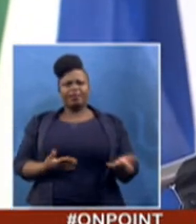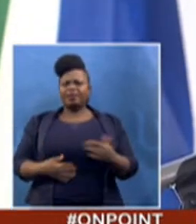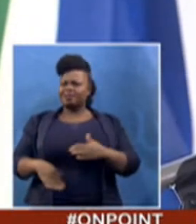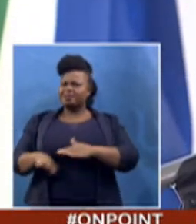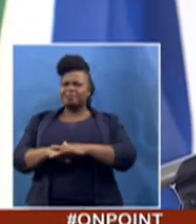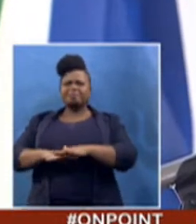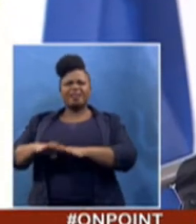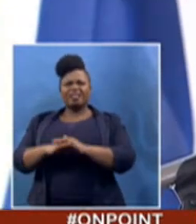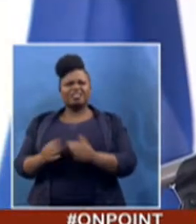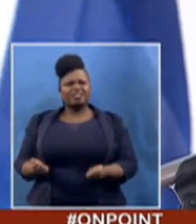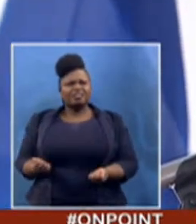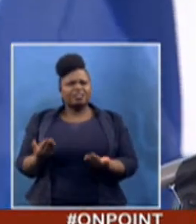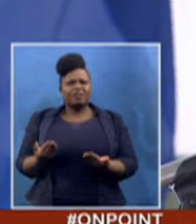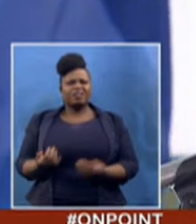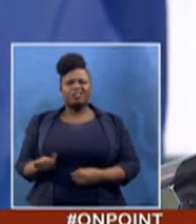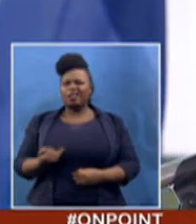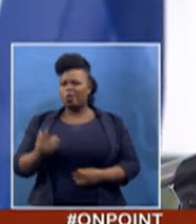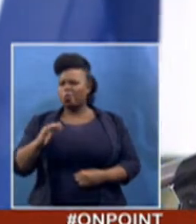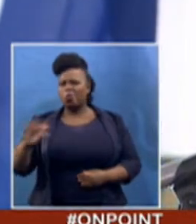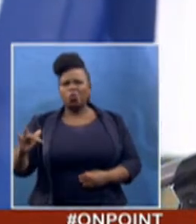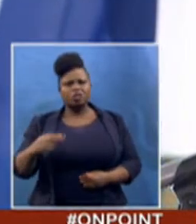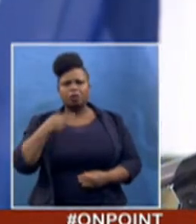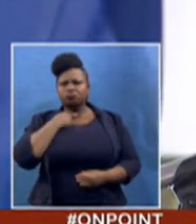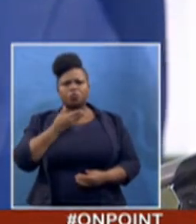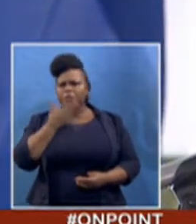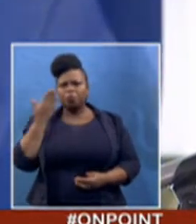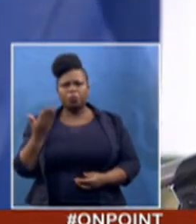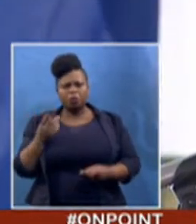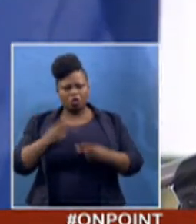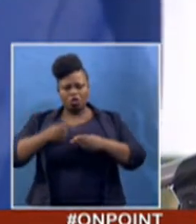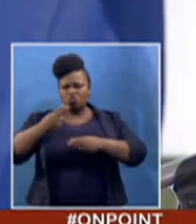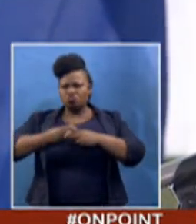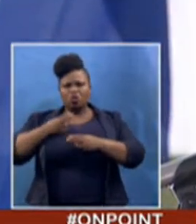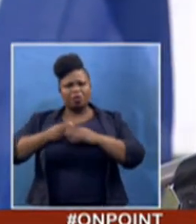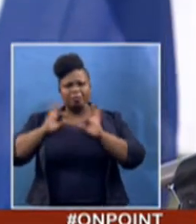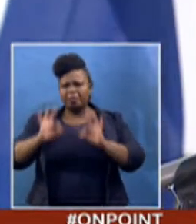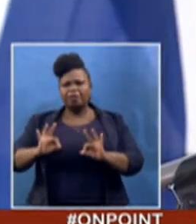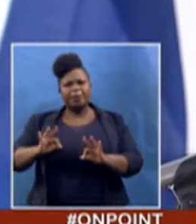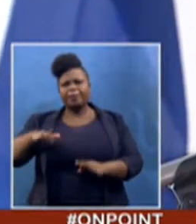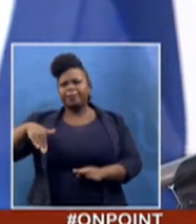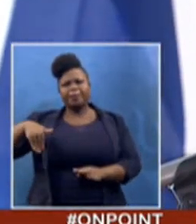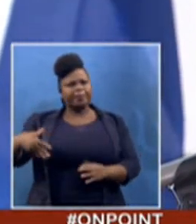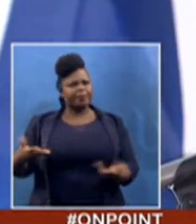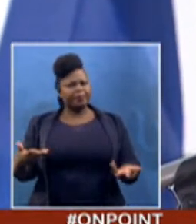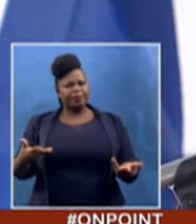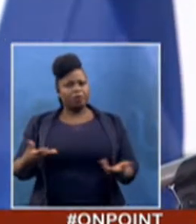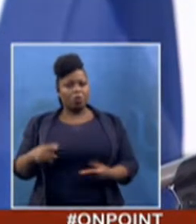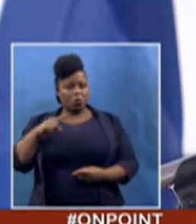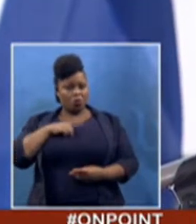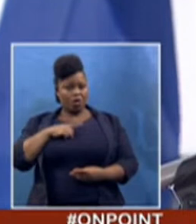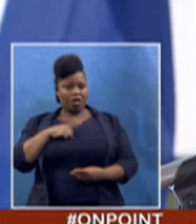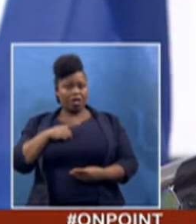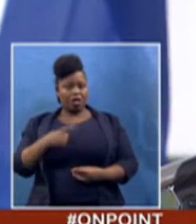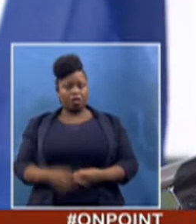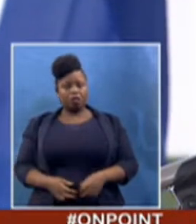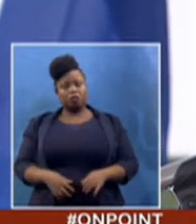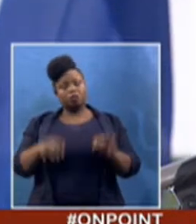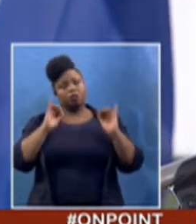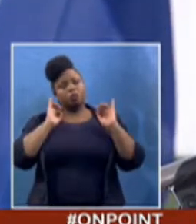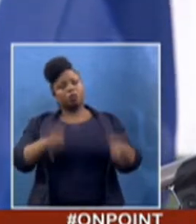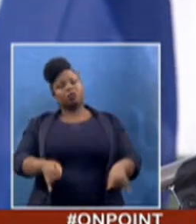basic services like water and sanitation because of poor planning,